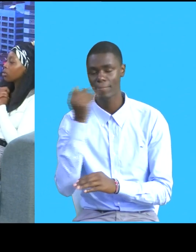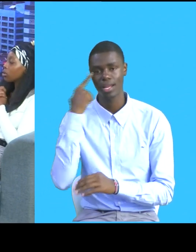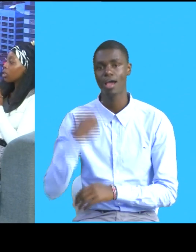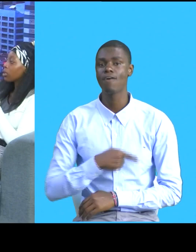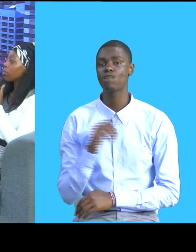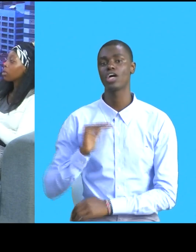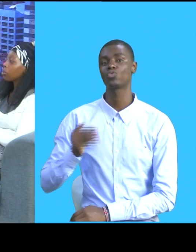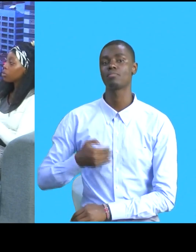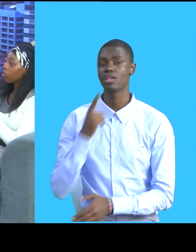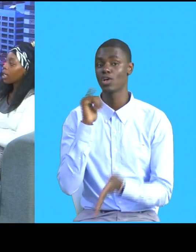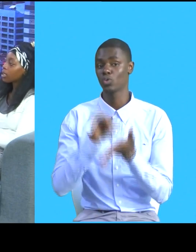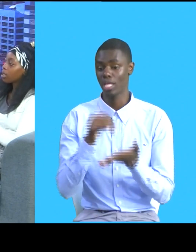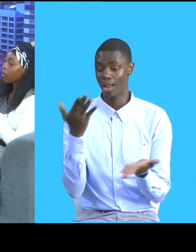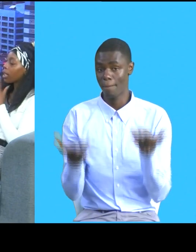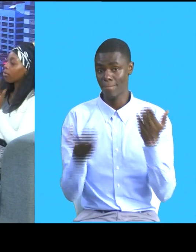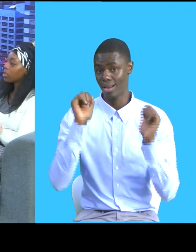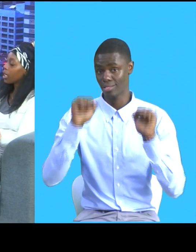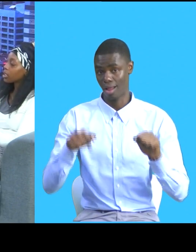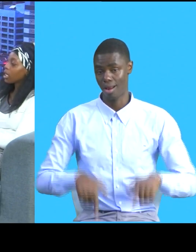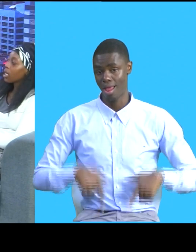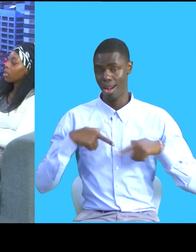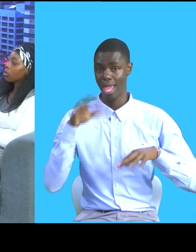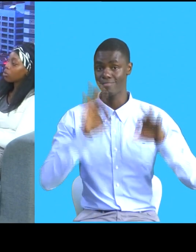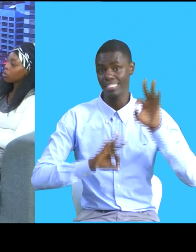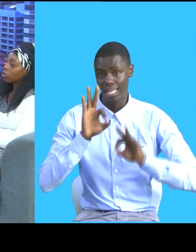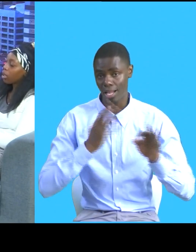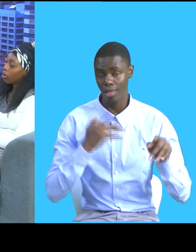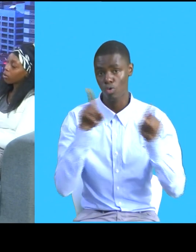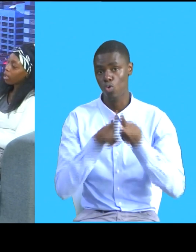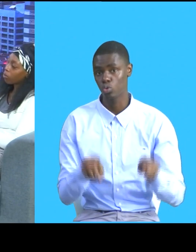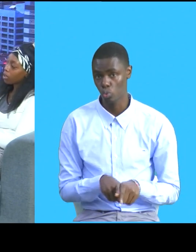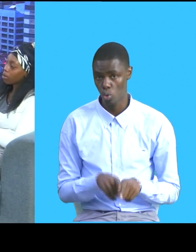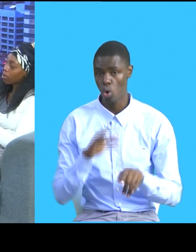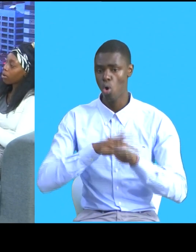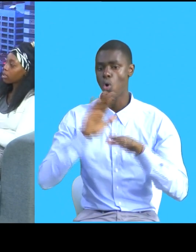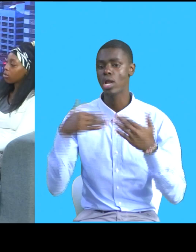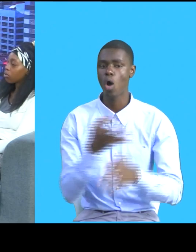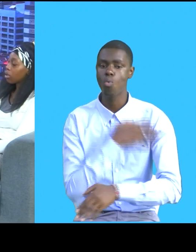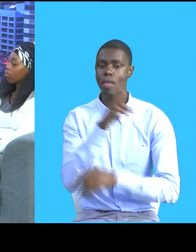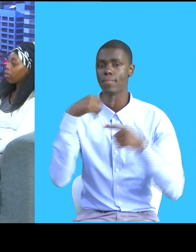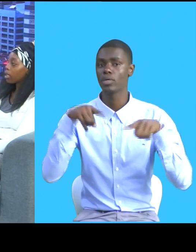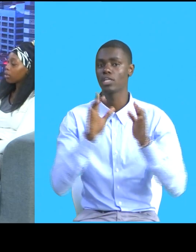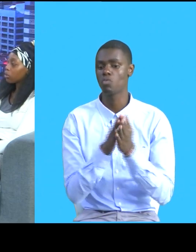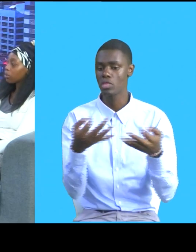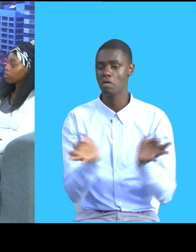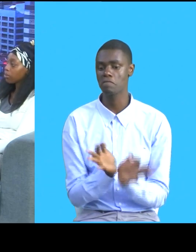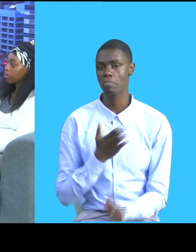women, so that we can be able to balance our lifestyles and also on how we empower ourselves with our